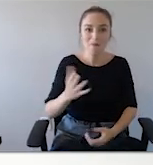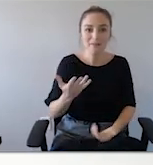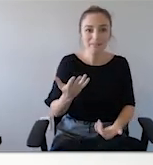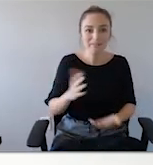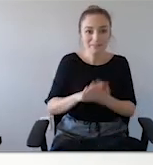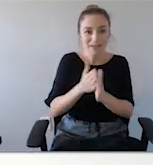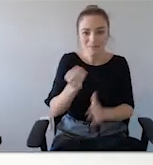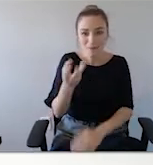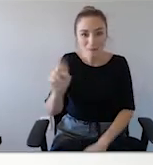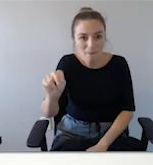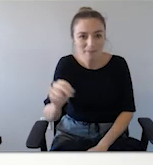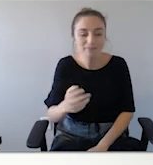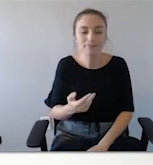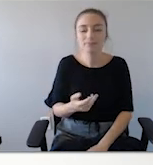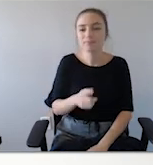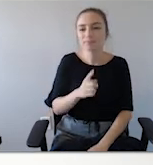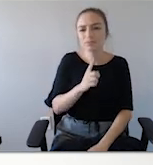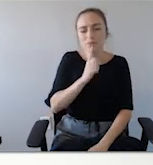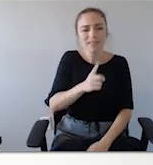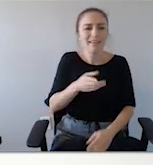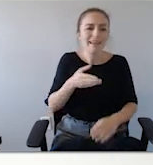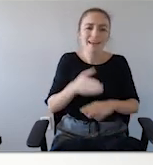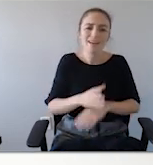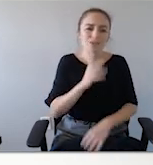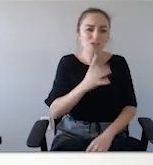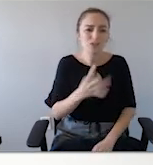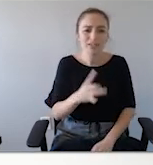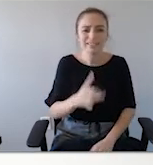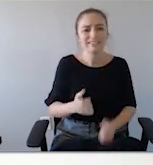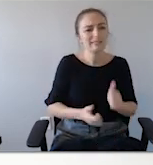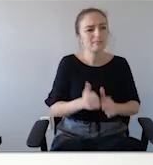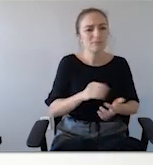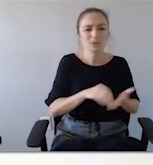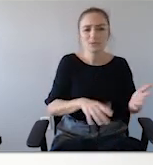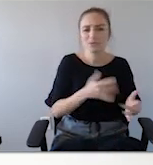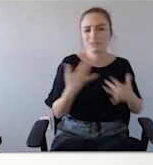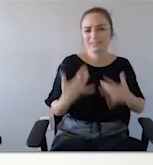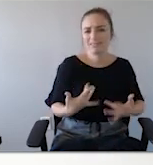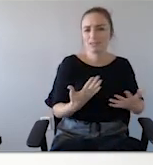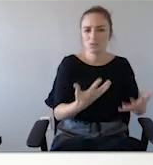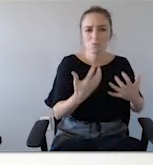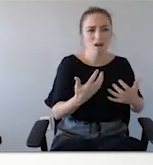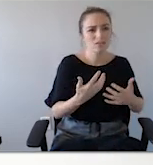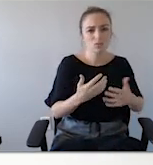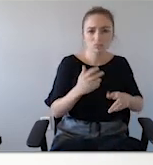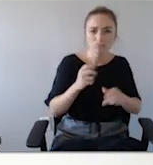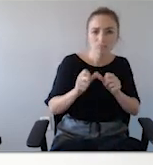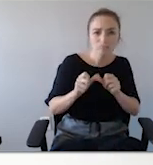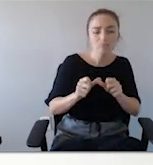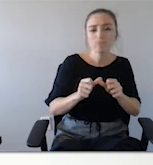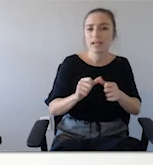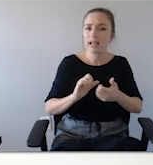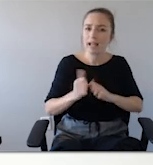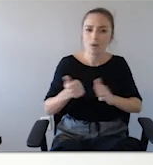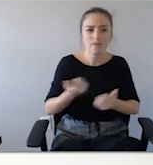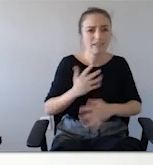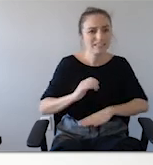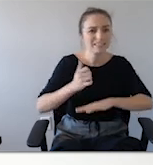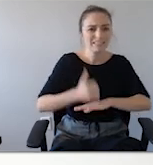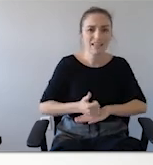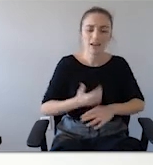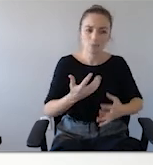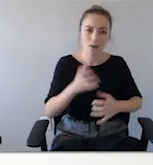couple years ago, one of the other advocates that works with me called me, and I'd never had it happen to me before.